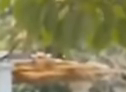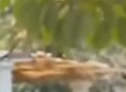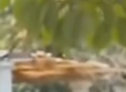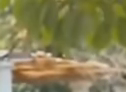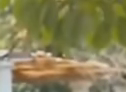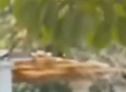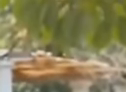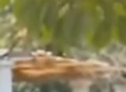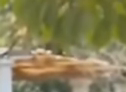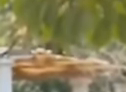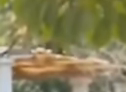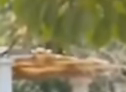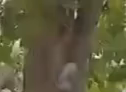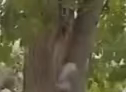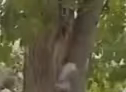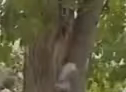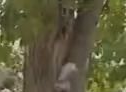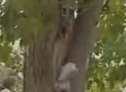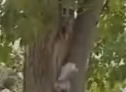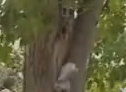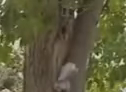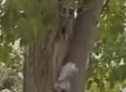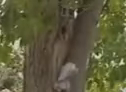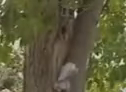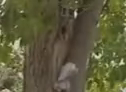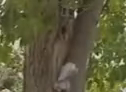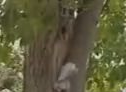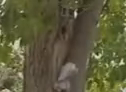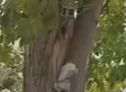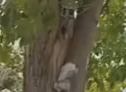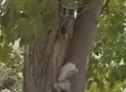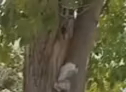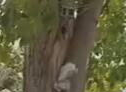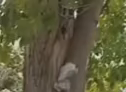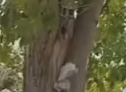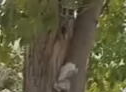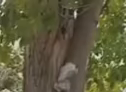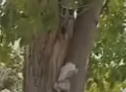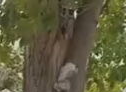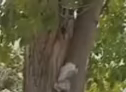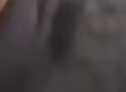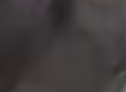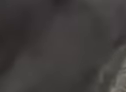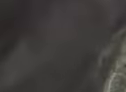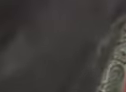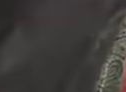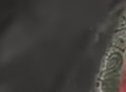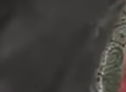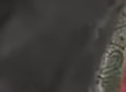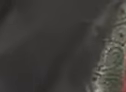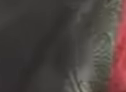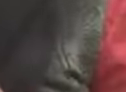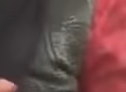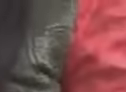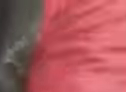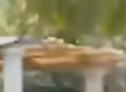because it's 60% alcohol based, and then have she carrying on so. And that is the only good sanitizer it ever. It had to be over